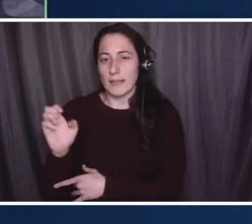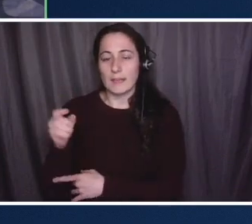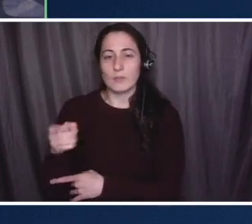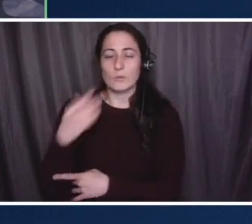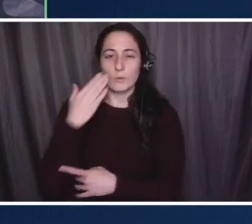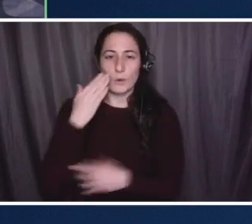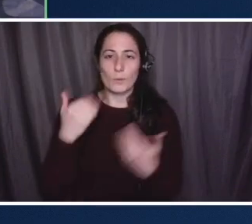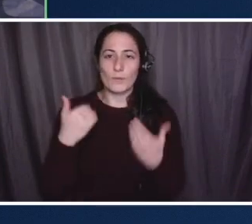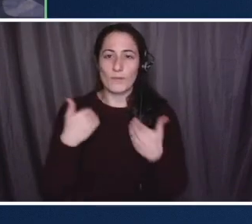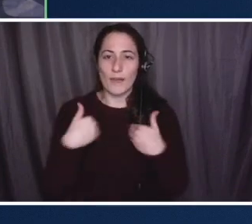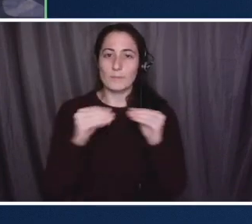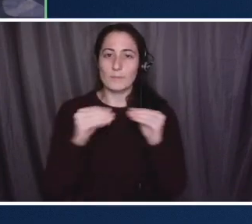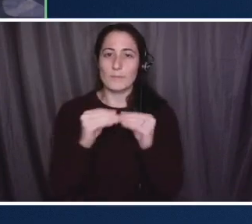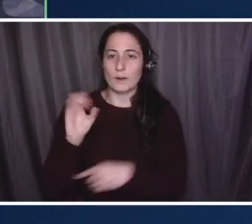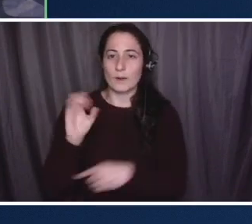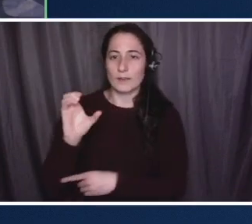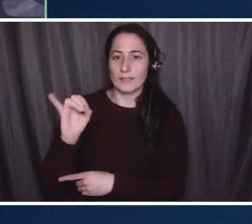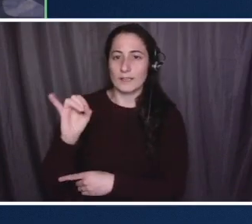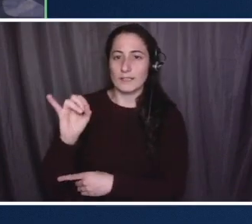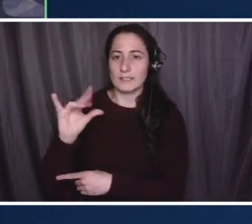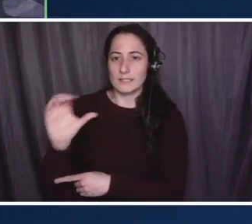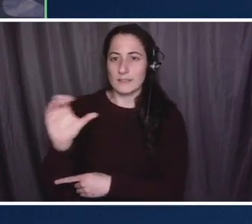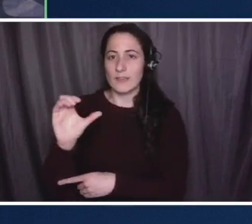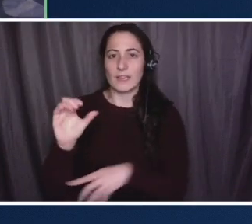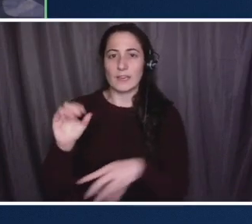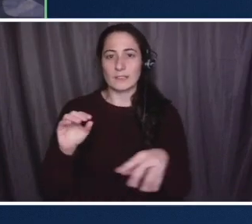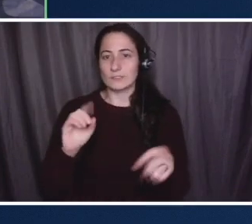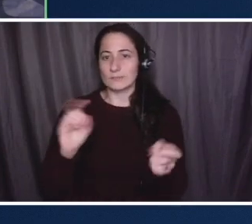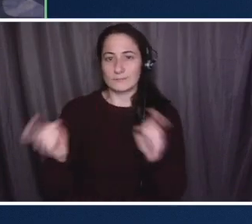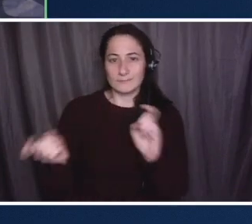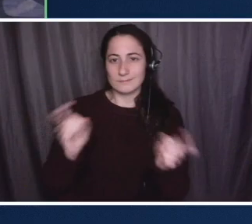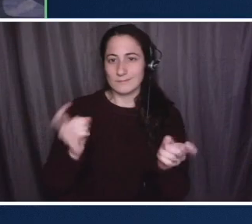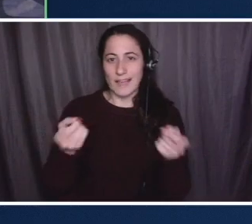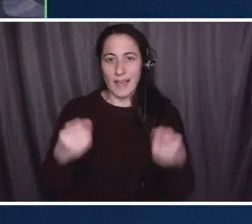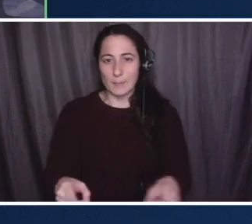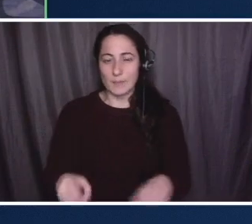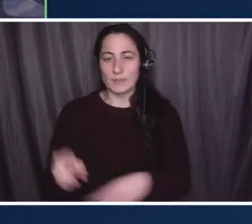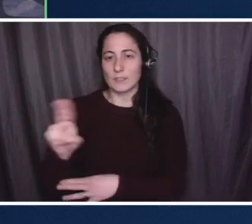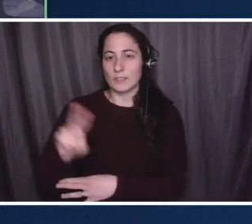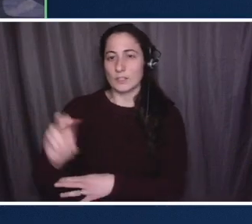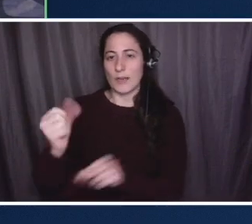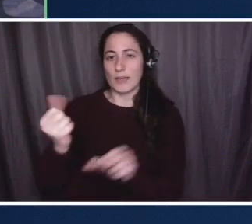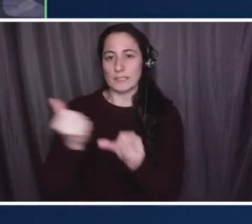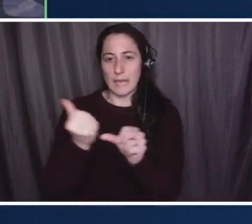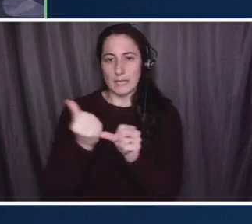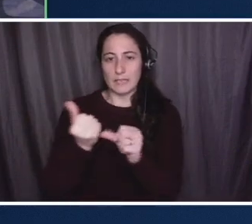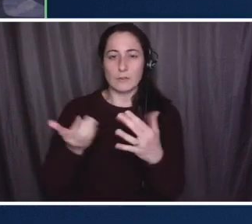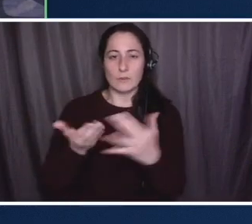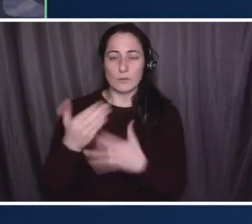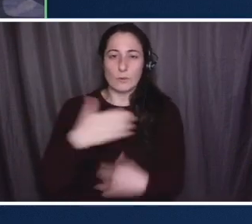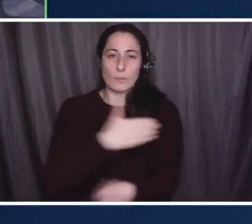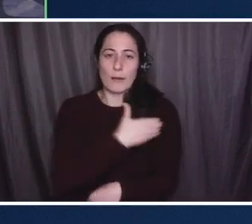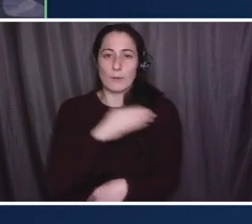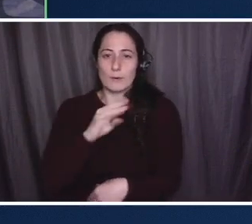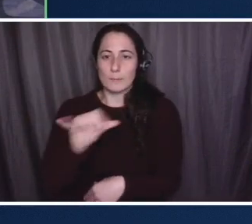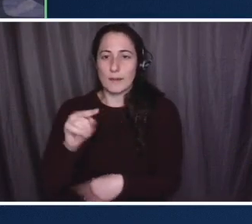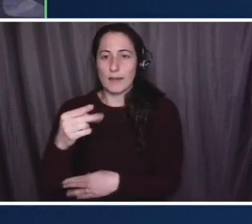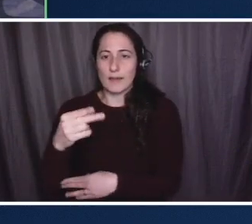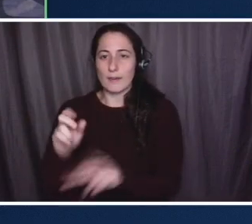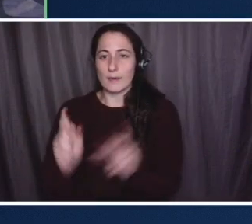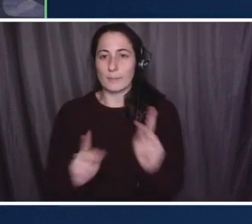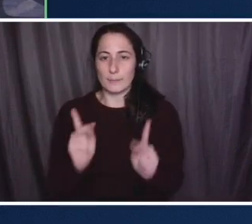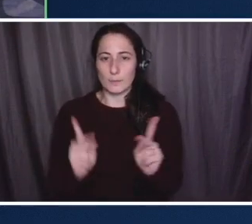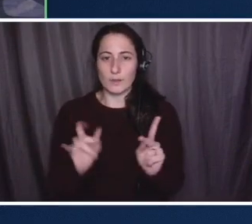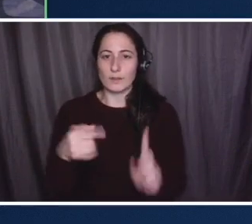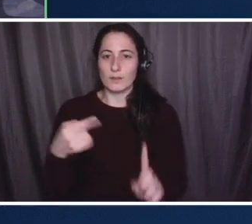civic mobilization than ever before. USAID, through Powered by the People, a new initiative, is really trying to invest